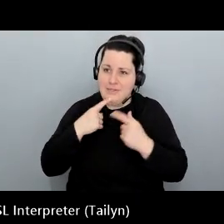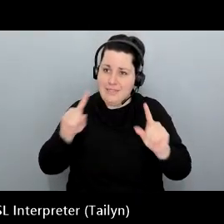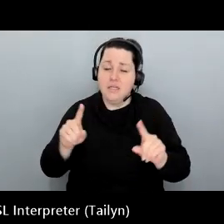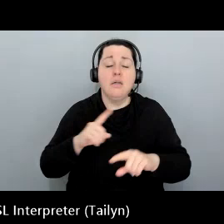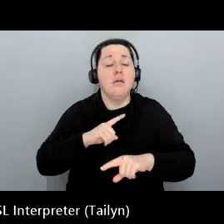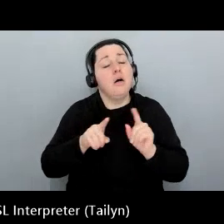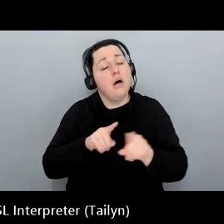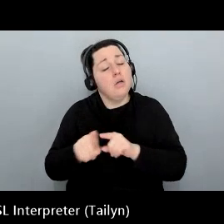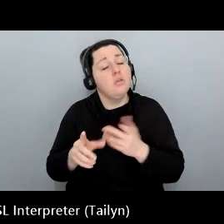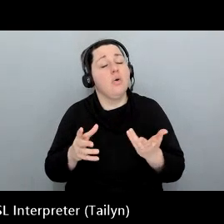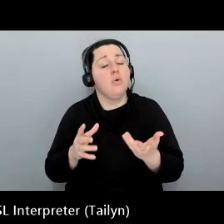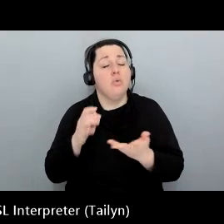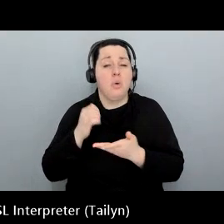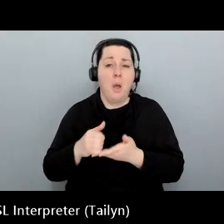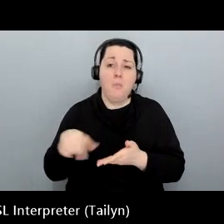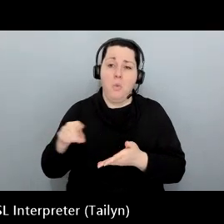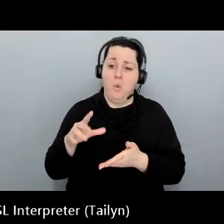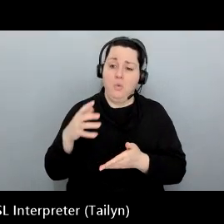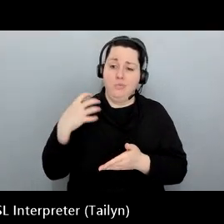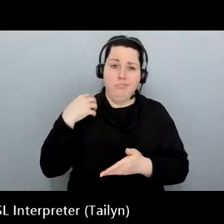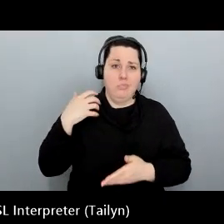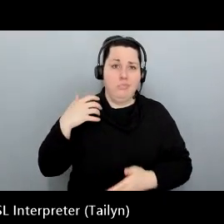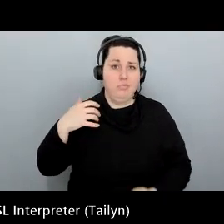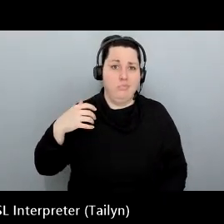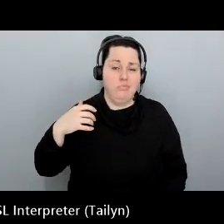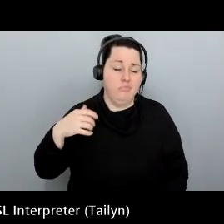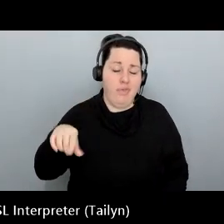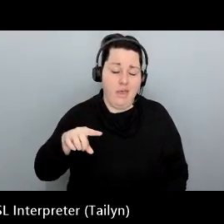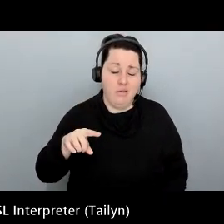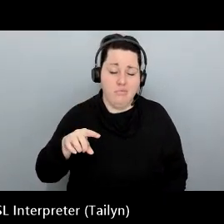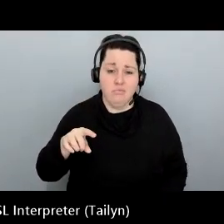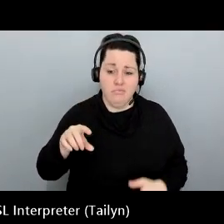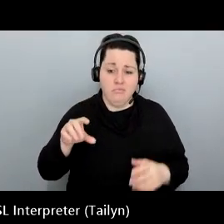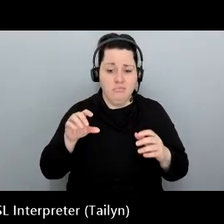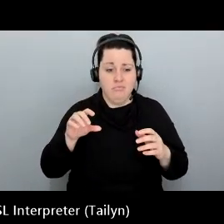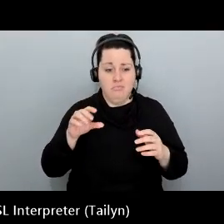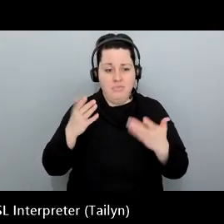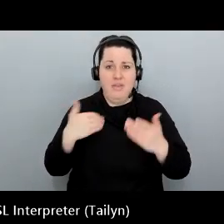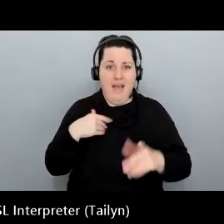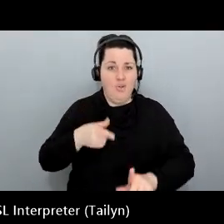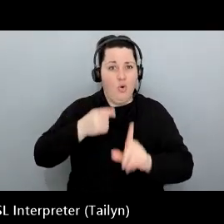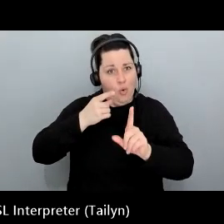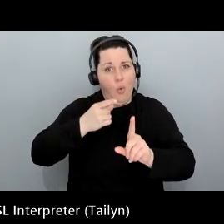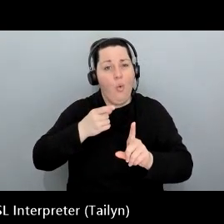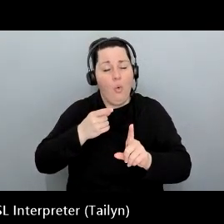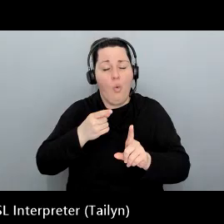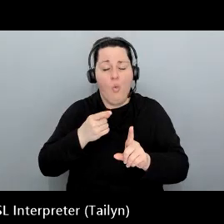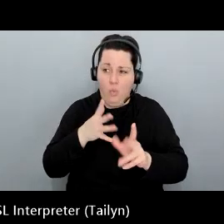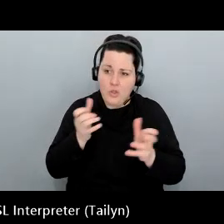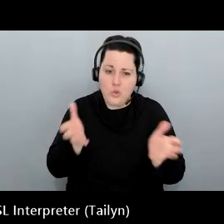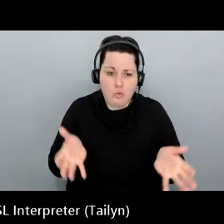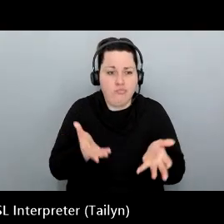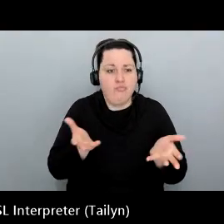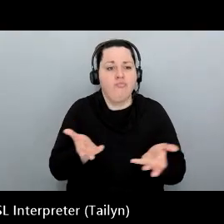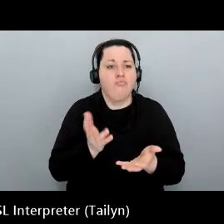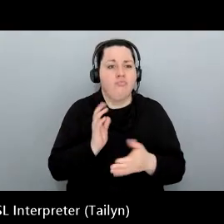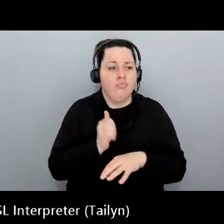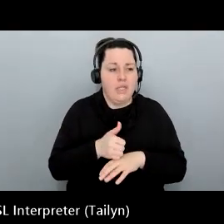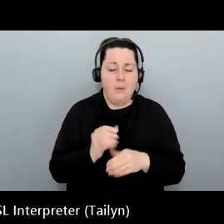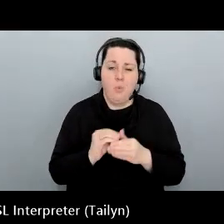help employers, achieve the goal that was, something that was a big need, which is fostering an inclusive, productive,